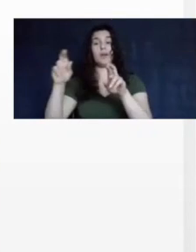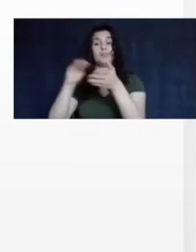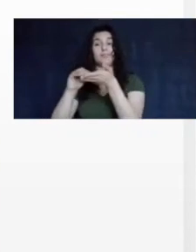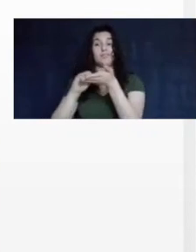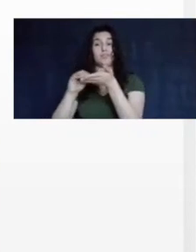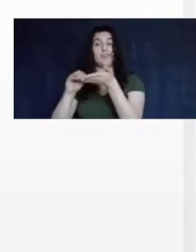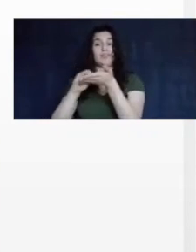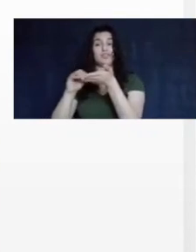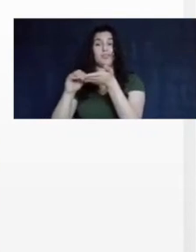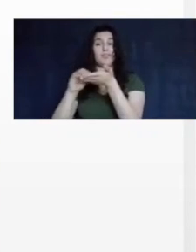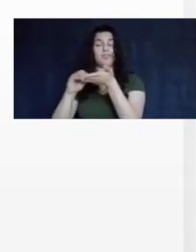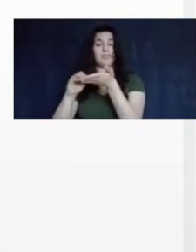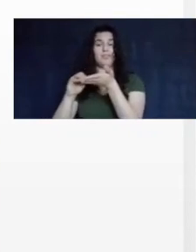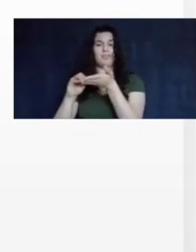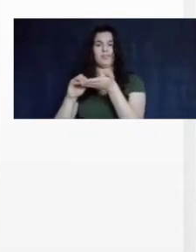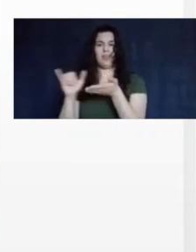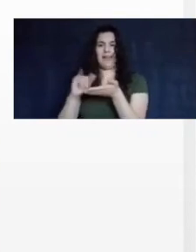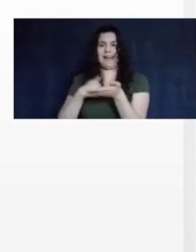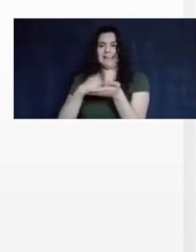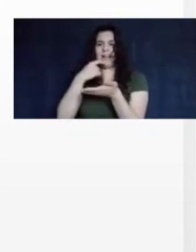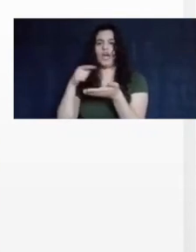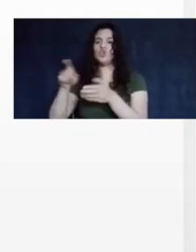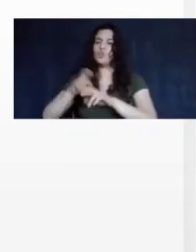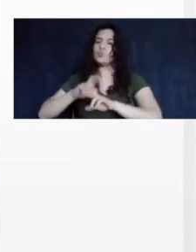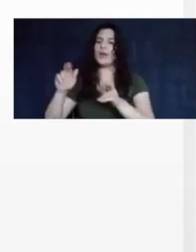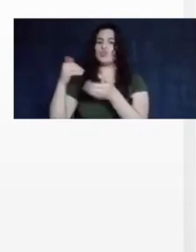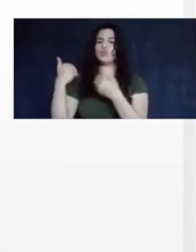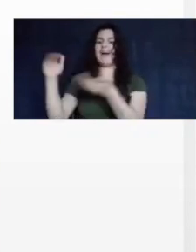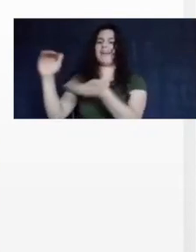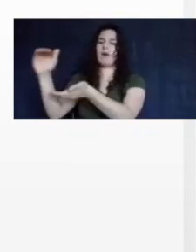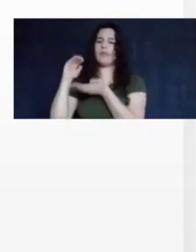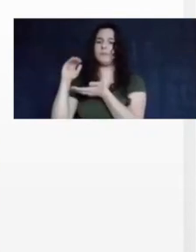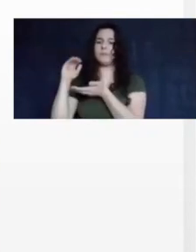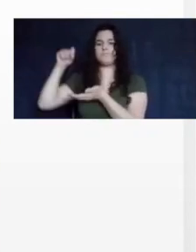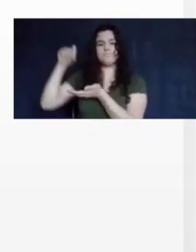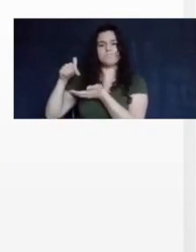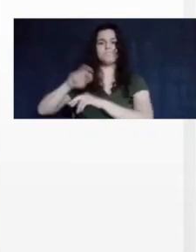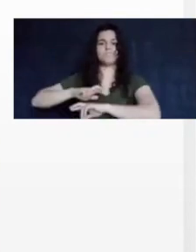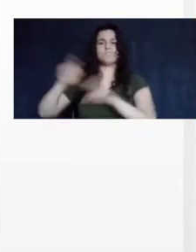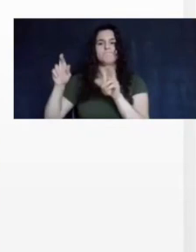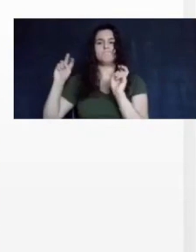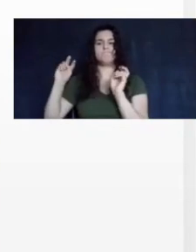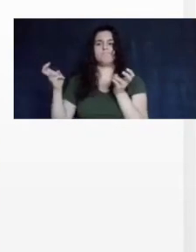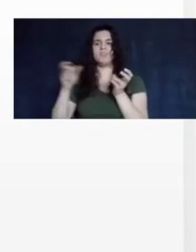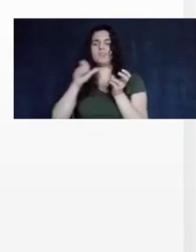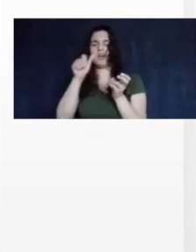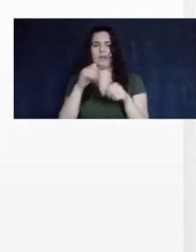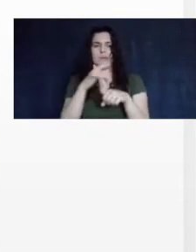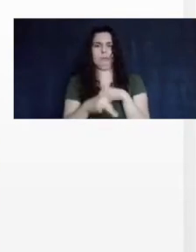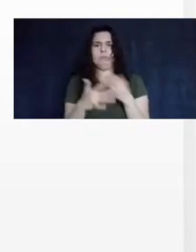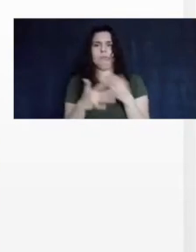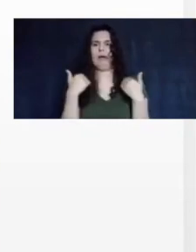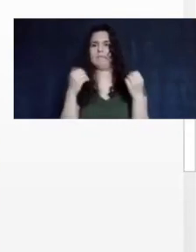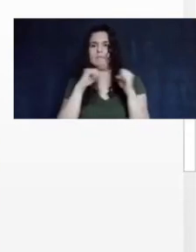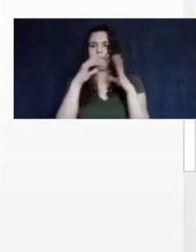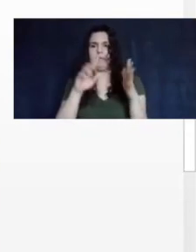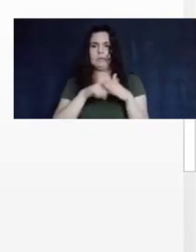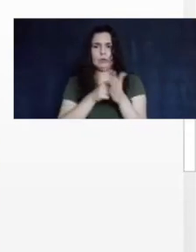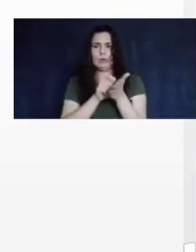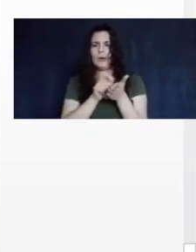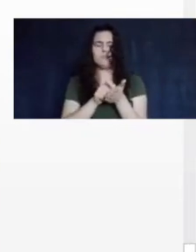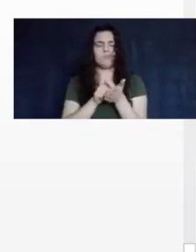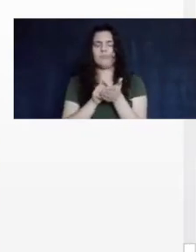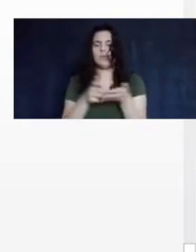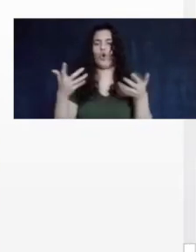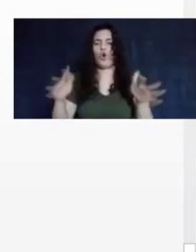again, like I mentioned before, you're not starting with a blank slate. There's substance there that can help get the writing process started. Let me